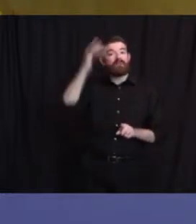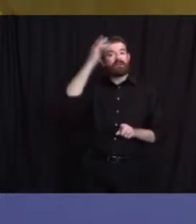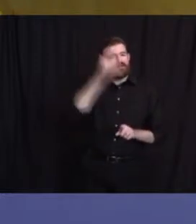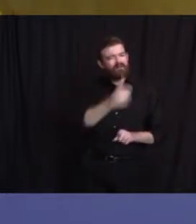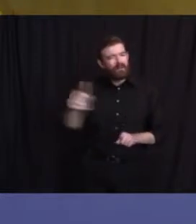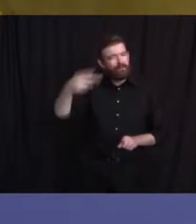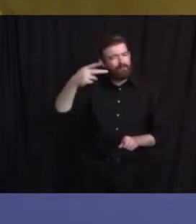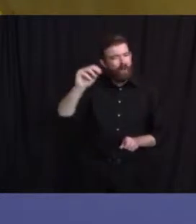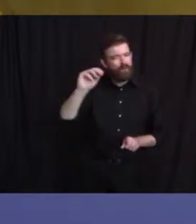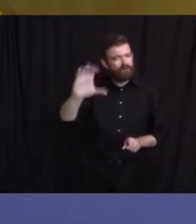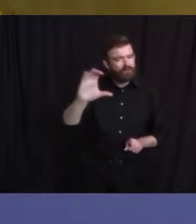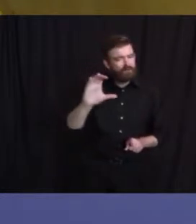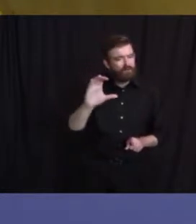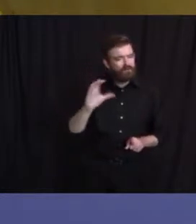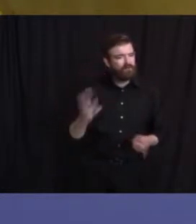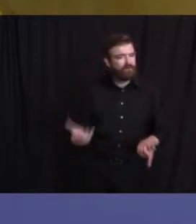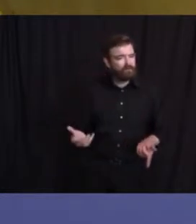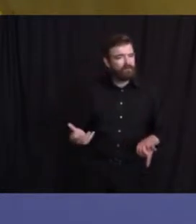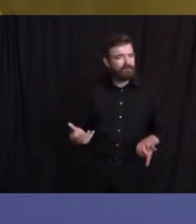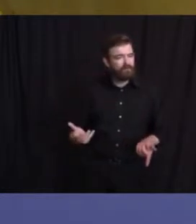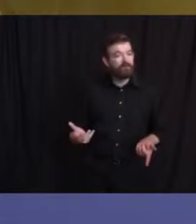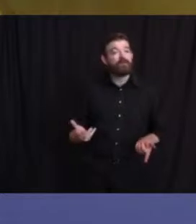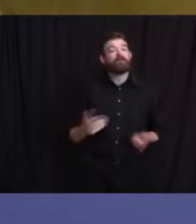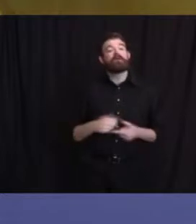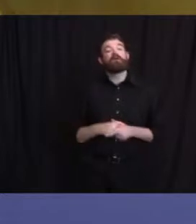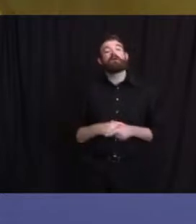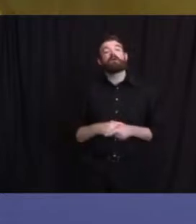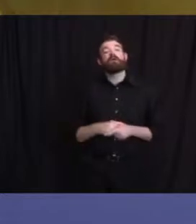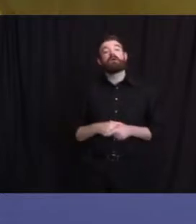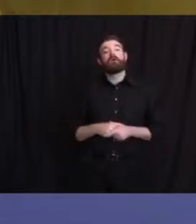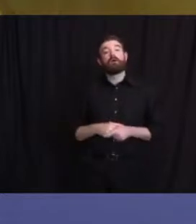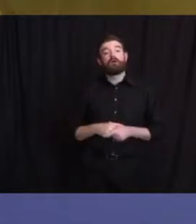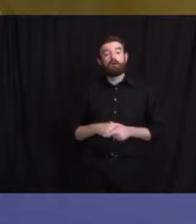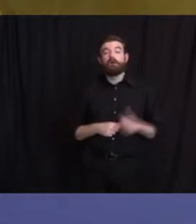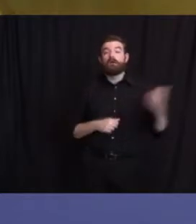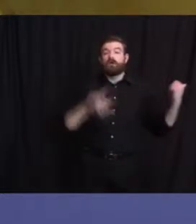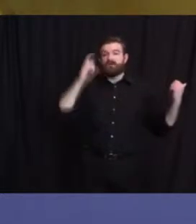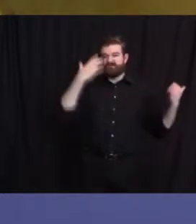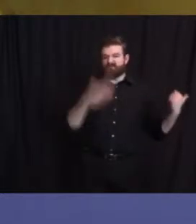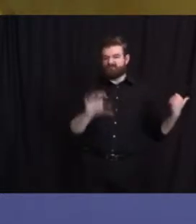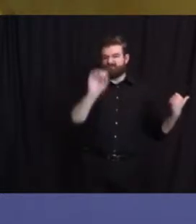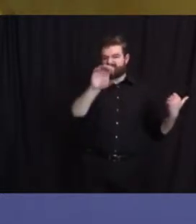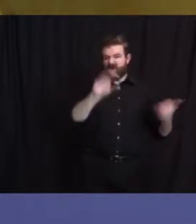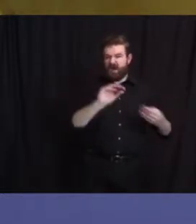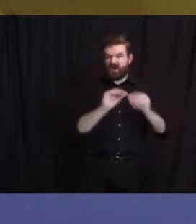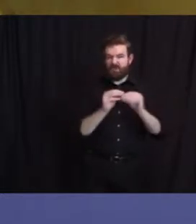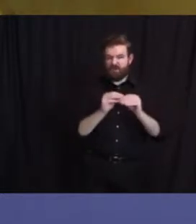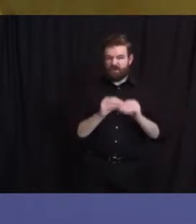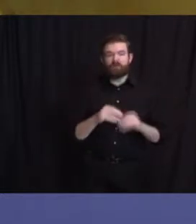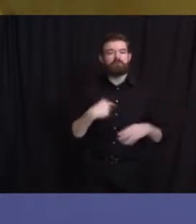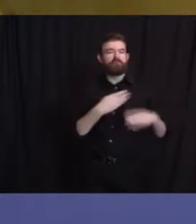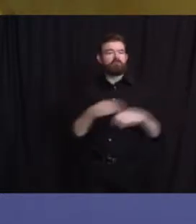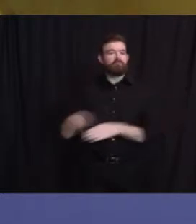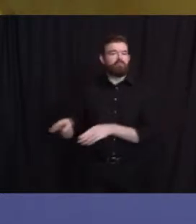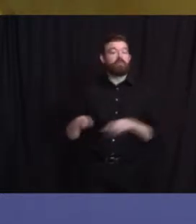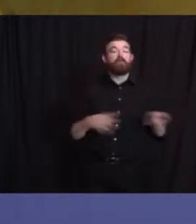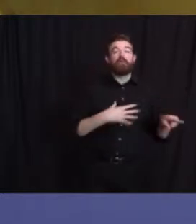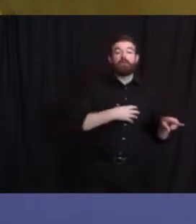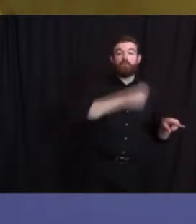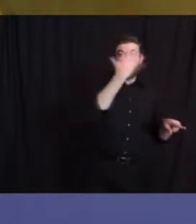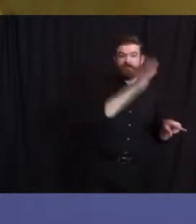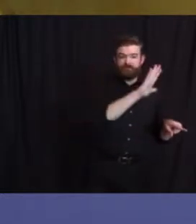reported today, and in terms of deaths, the breakdown by race and ethnicity is as follows. White,